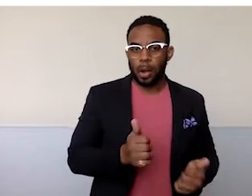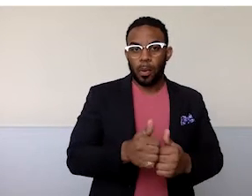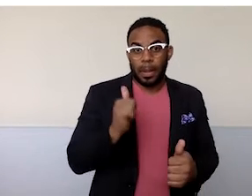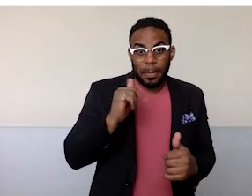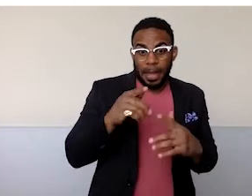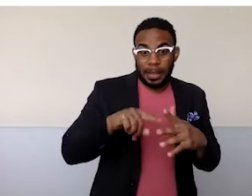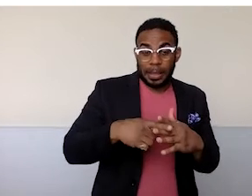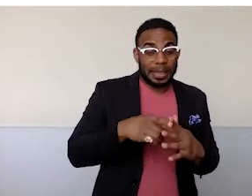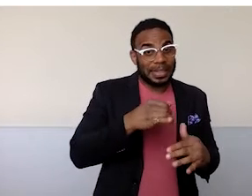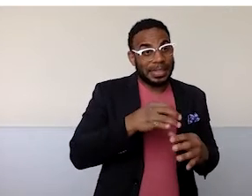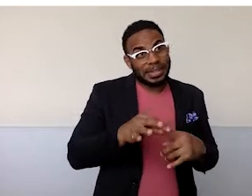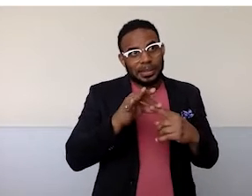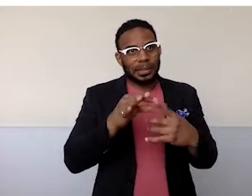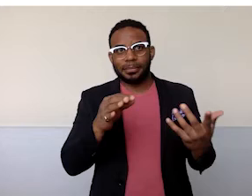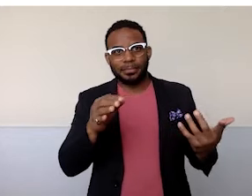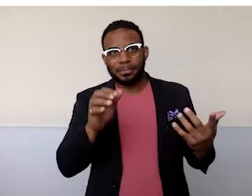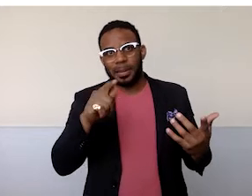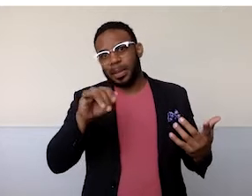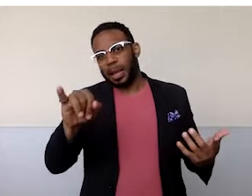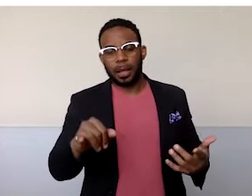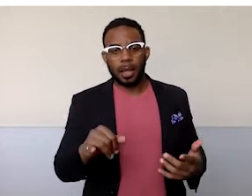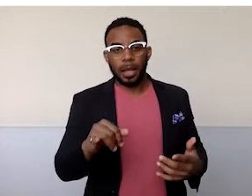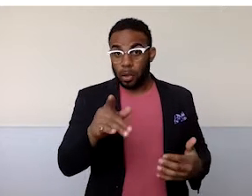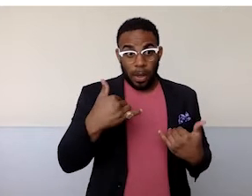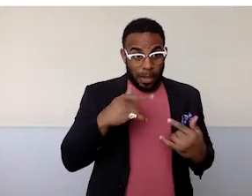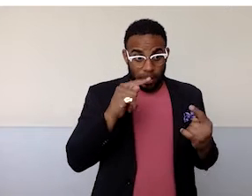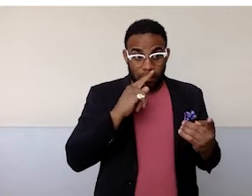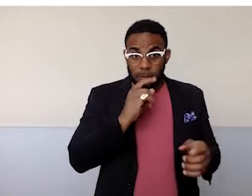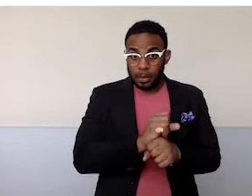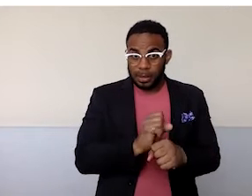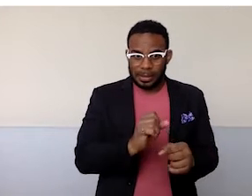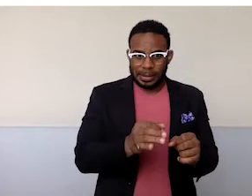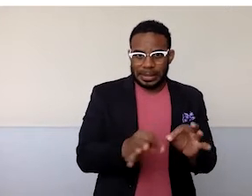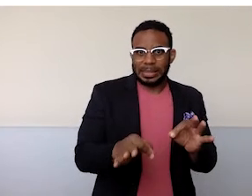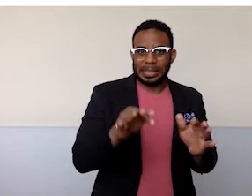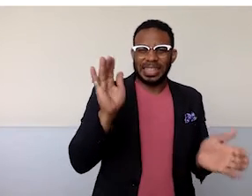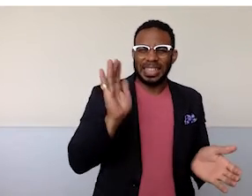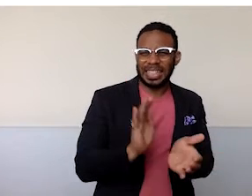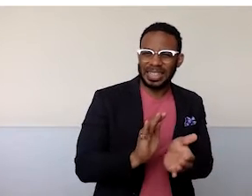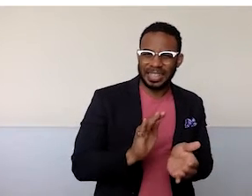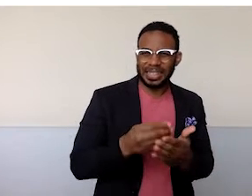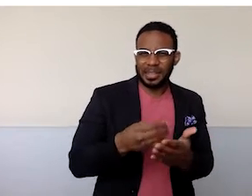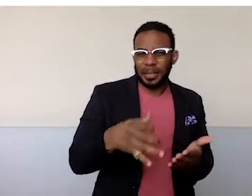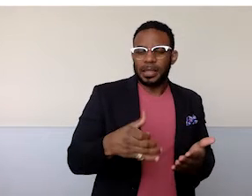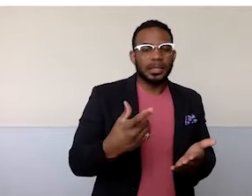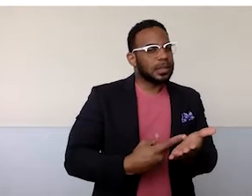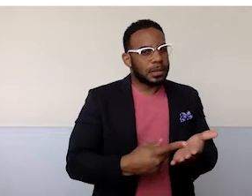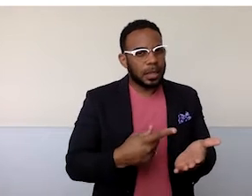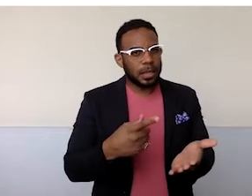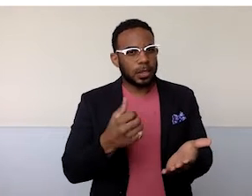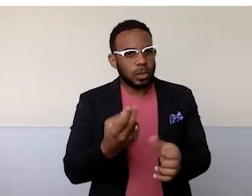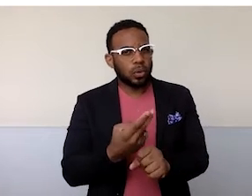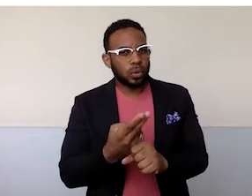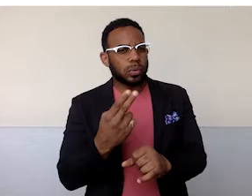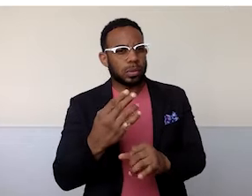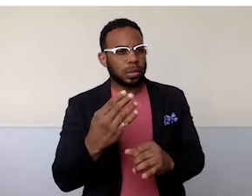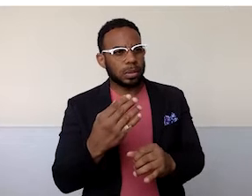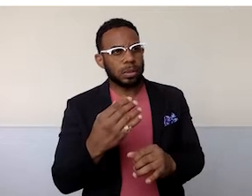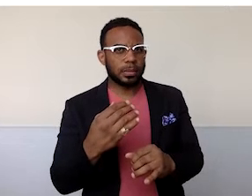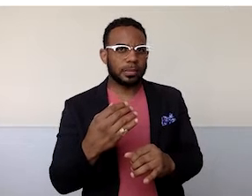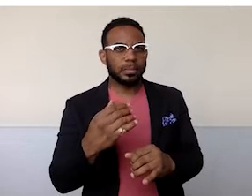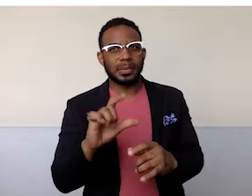back end except via an API. So you have it, and it's really less expensive. Sometimes when you're using traditional CMSs